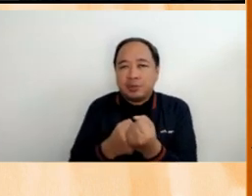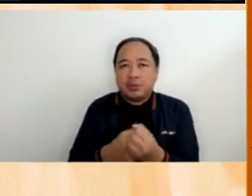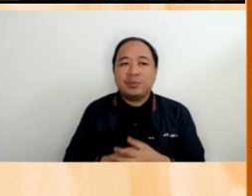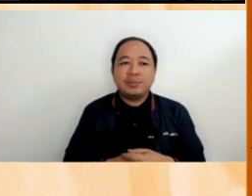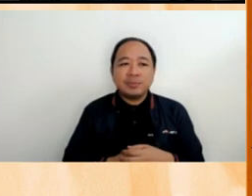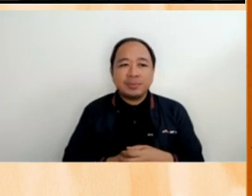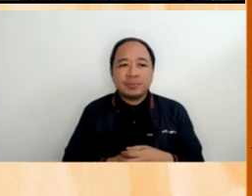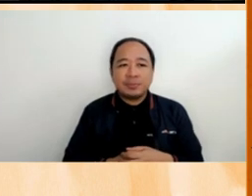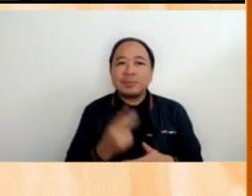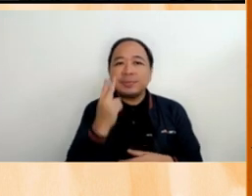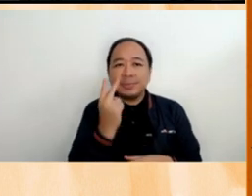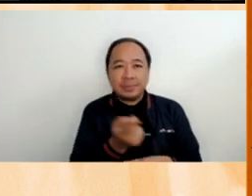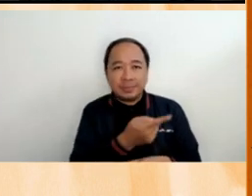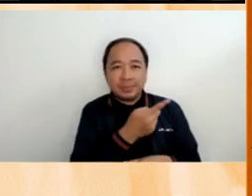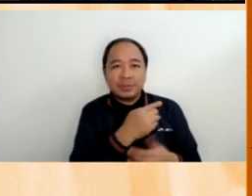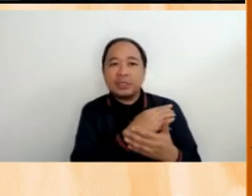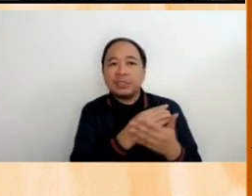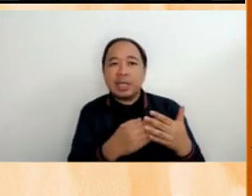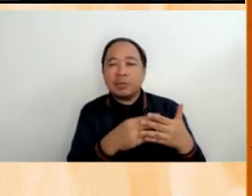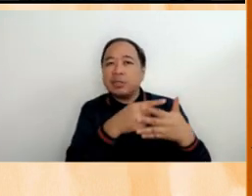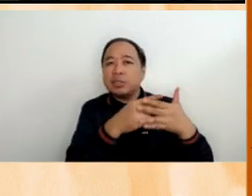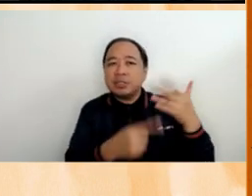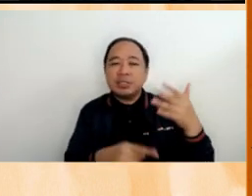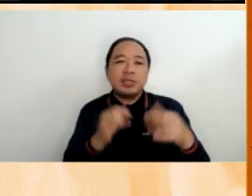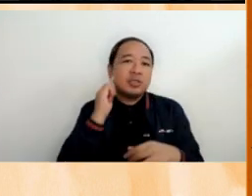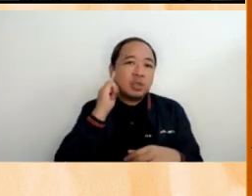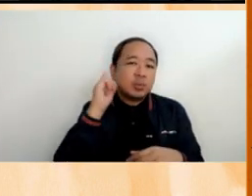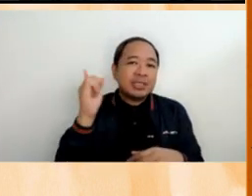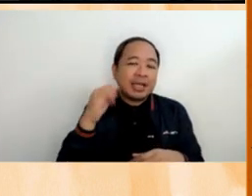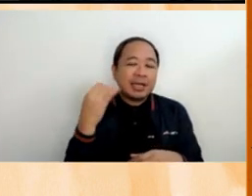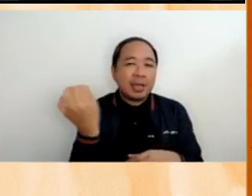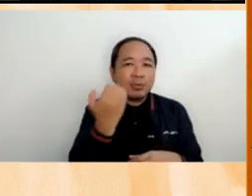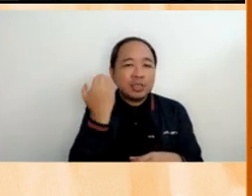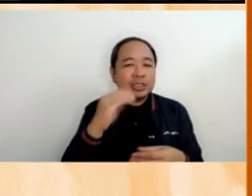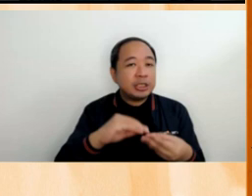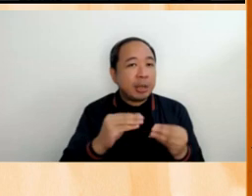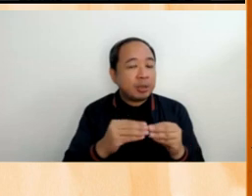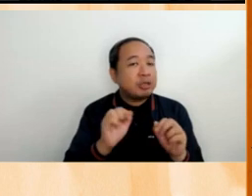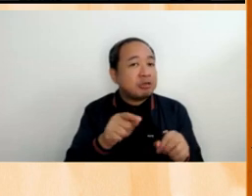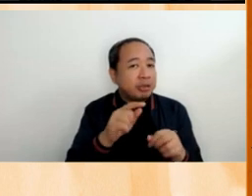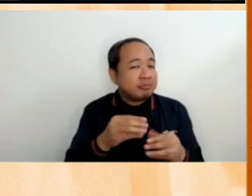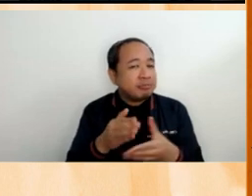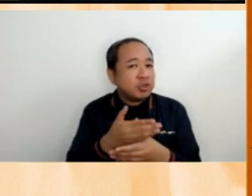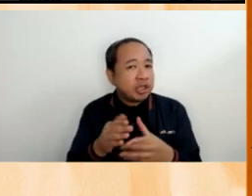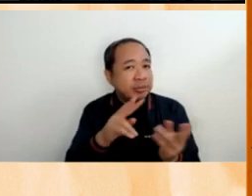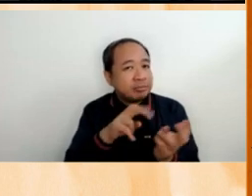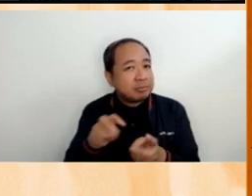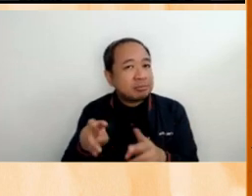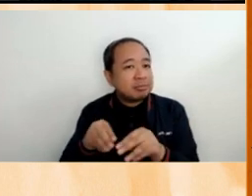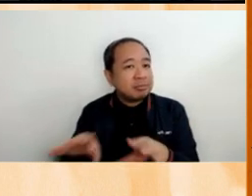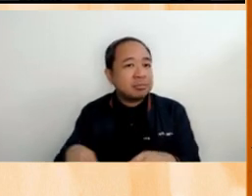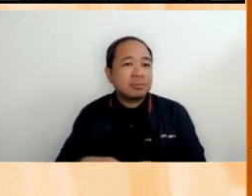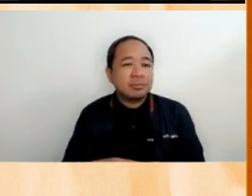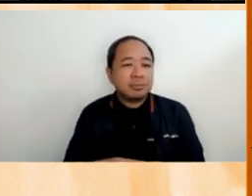In summary, I discussed the different risk factors and warning signs of suicide among adolescents and